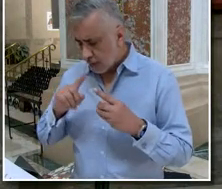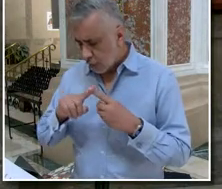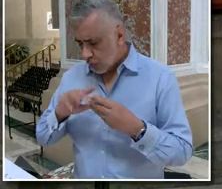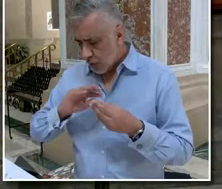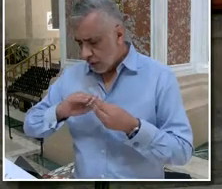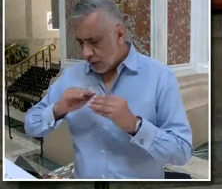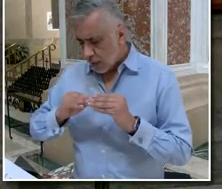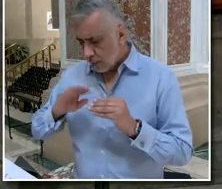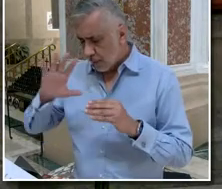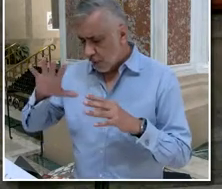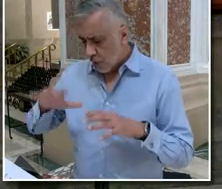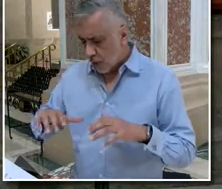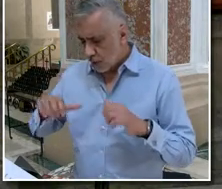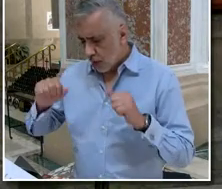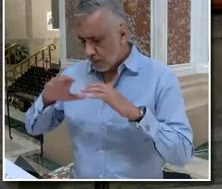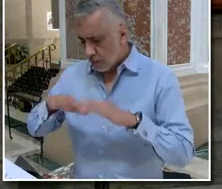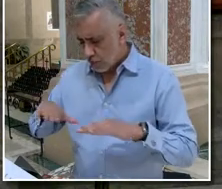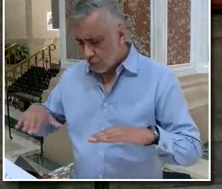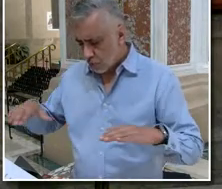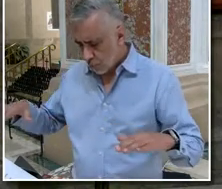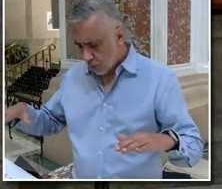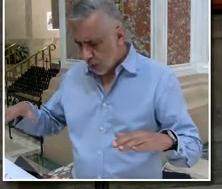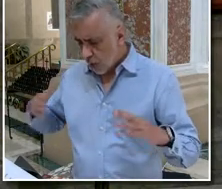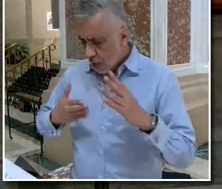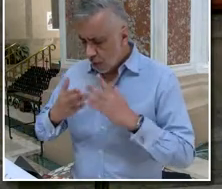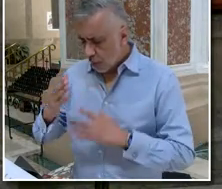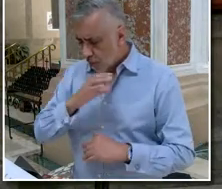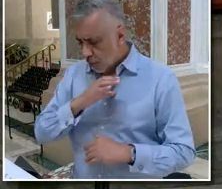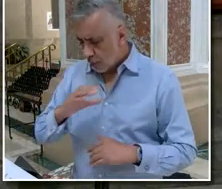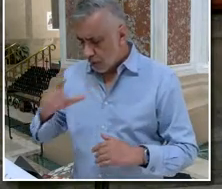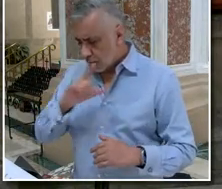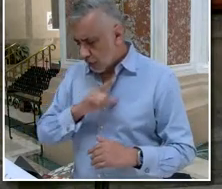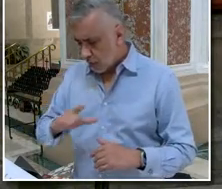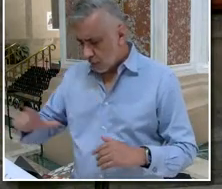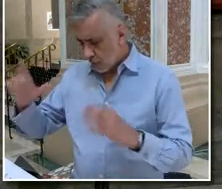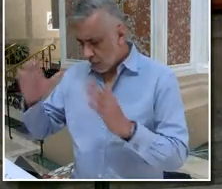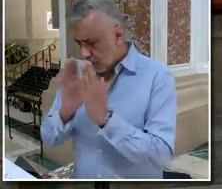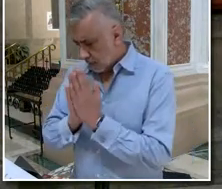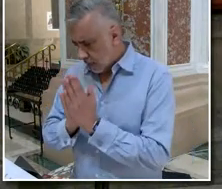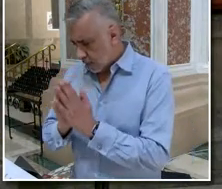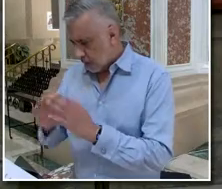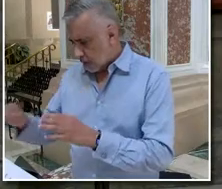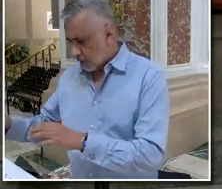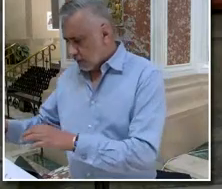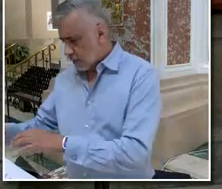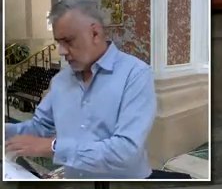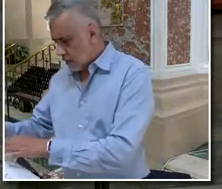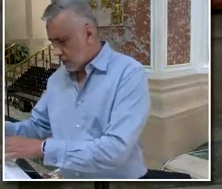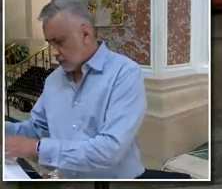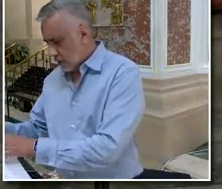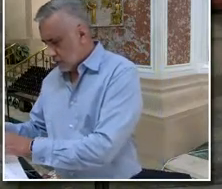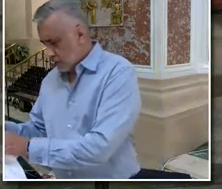number of your adopted children. Through Christ our Lord. Amen.